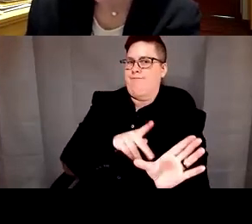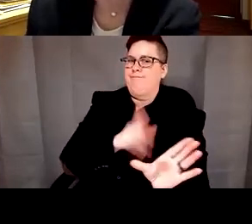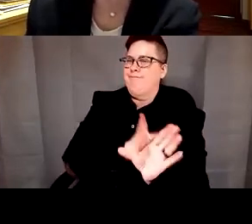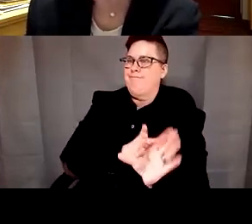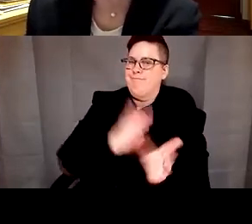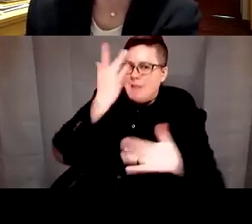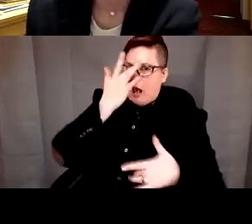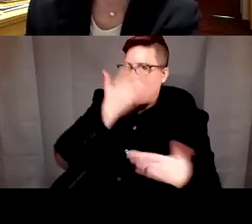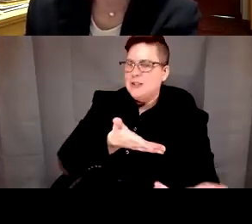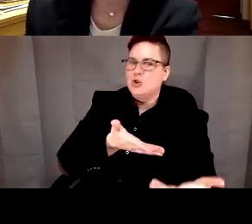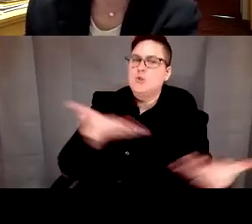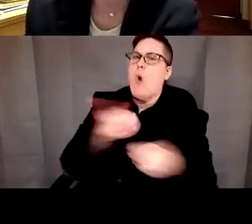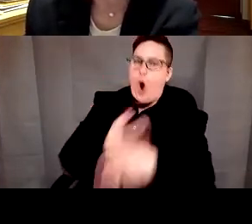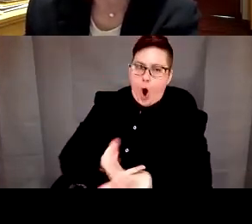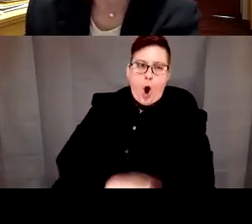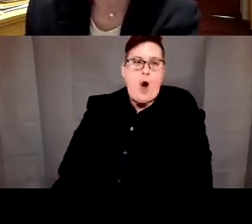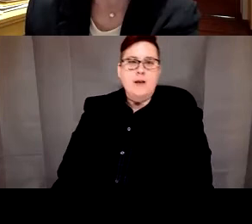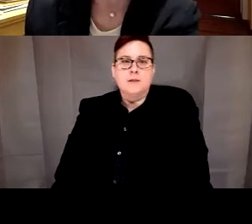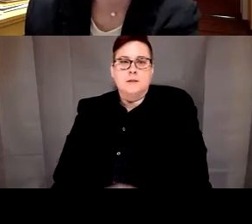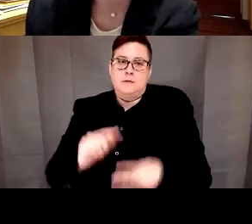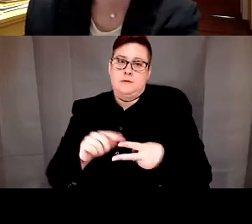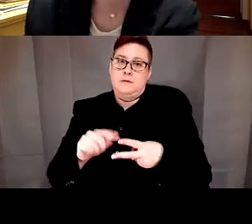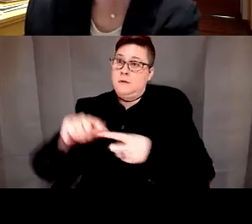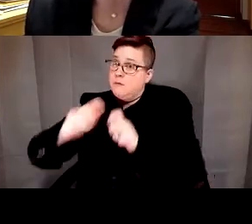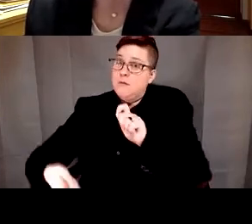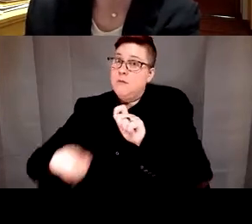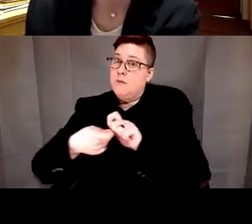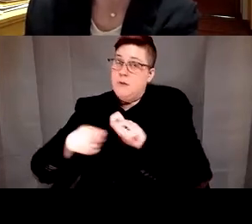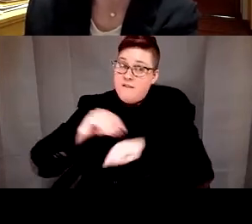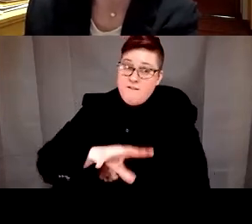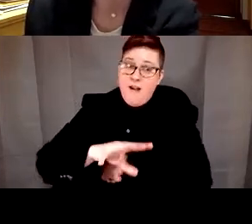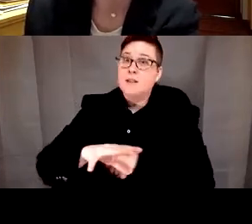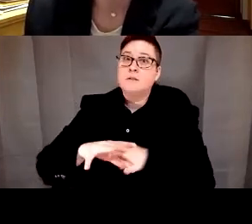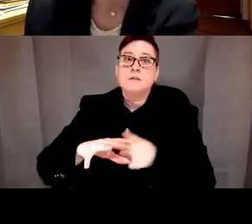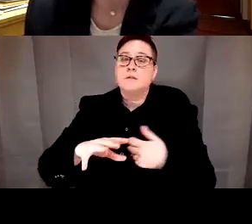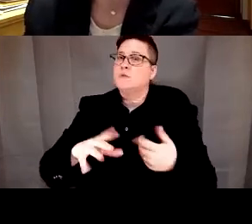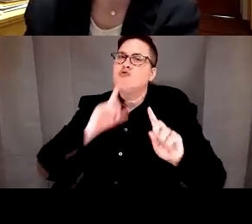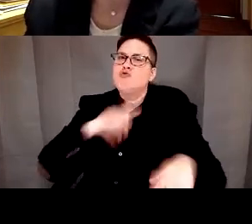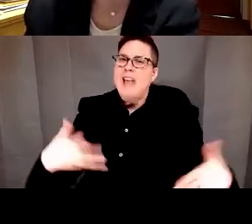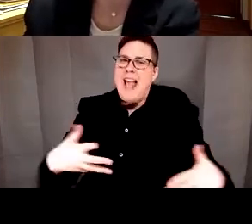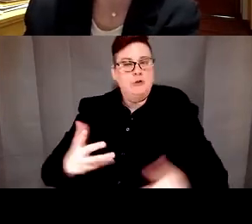as harassment? And there is a range of reactions.